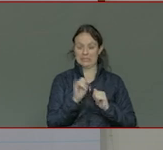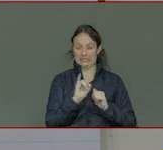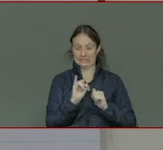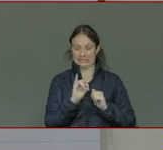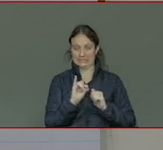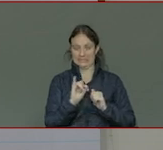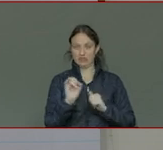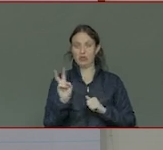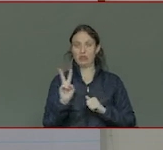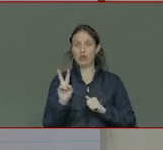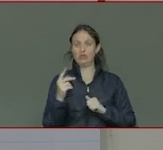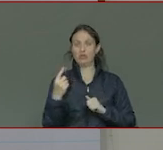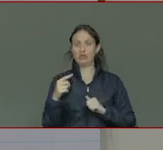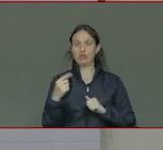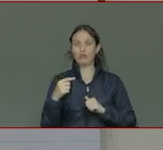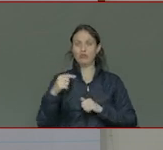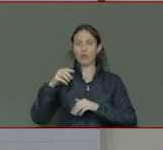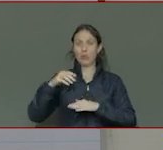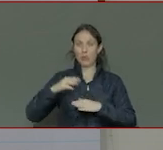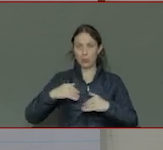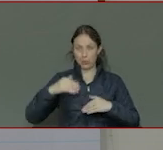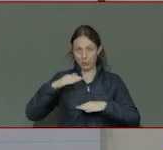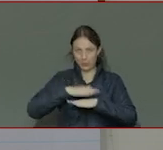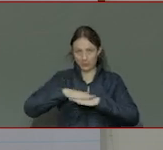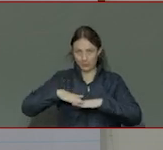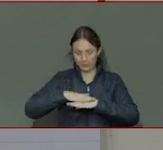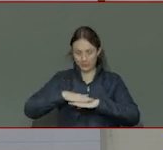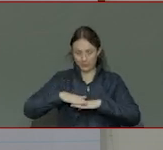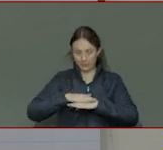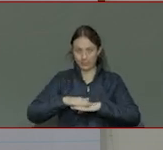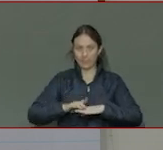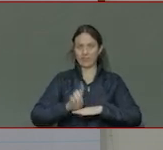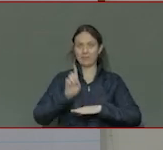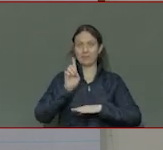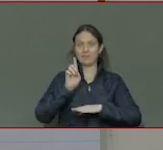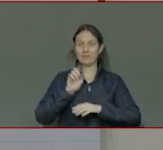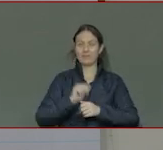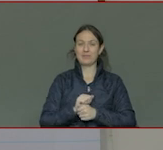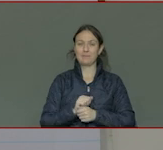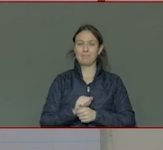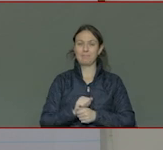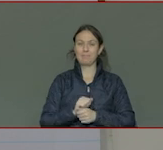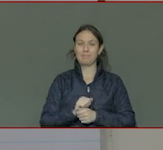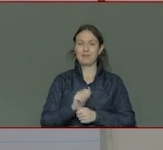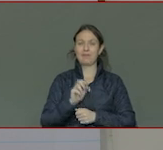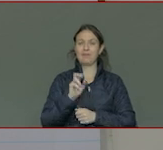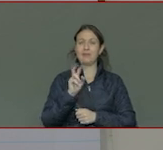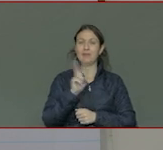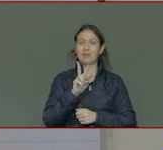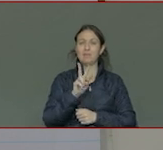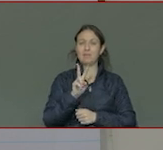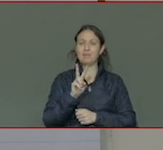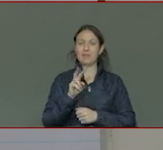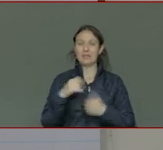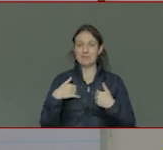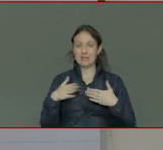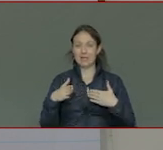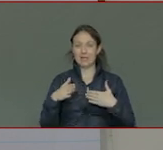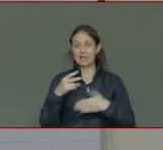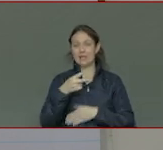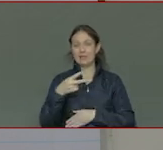So V initial for the ground will be minus